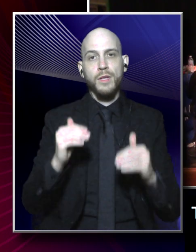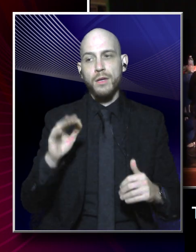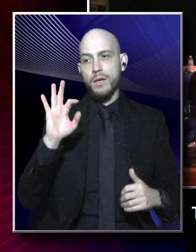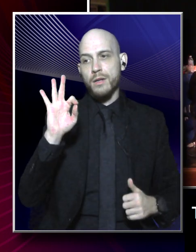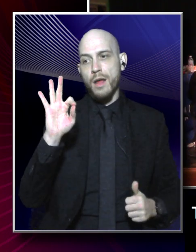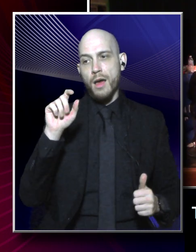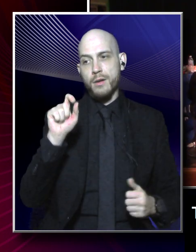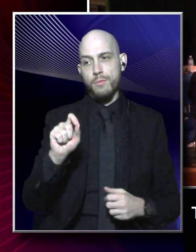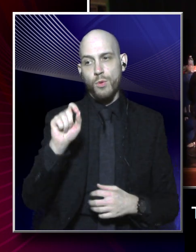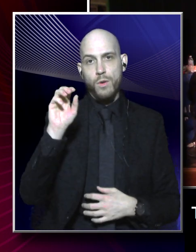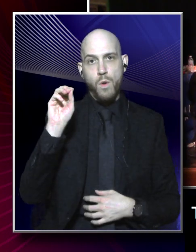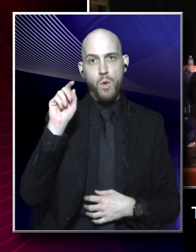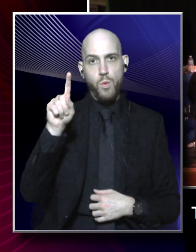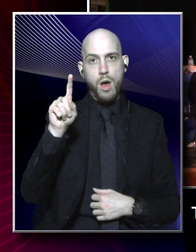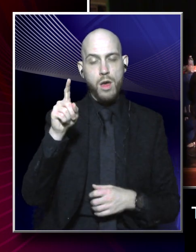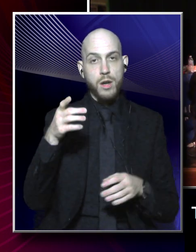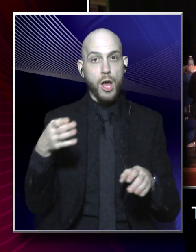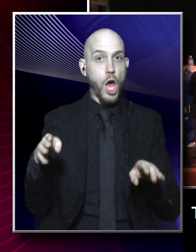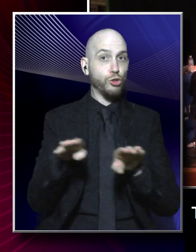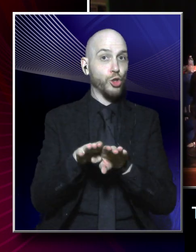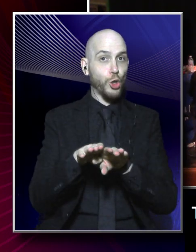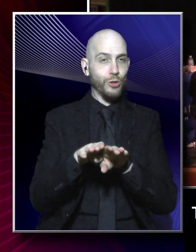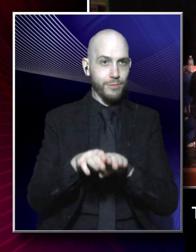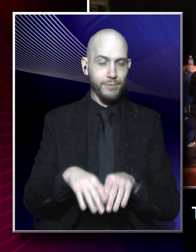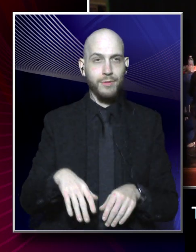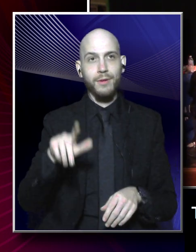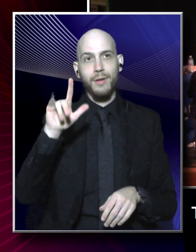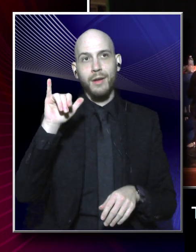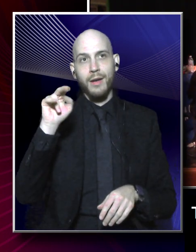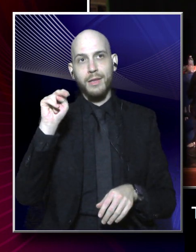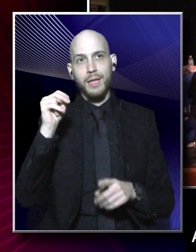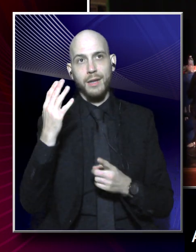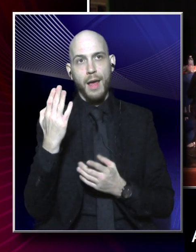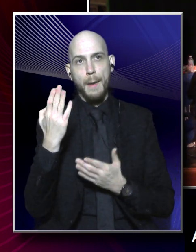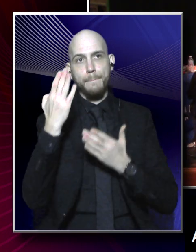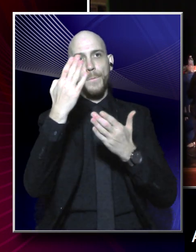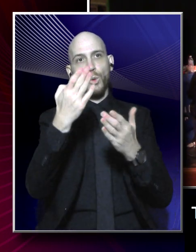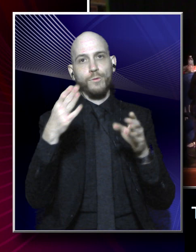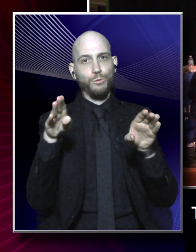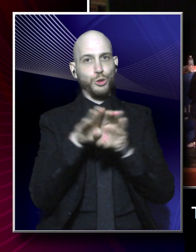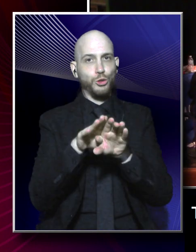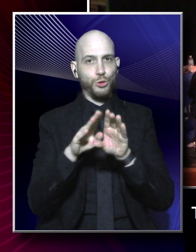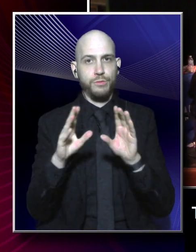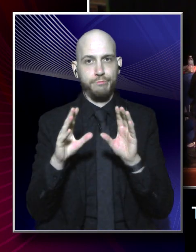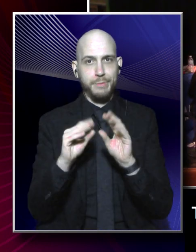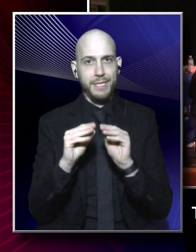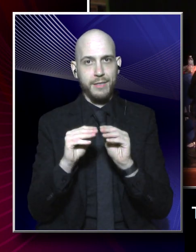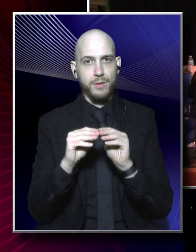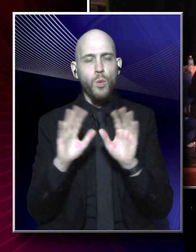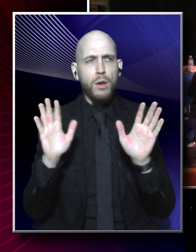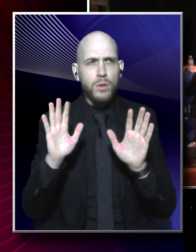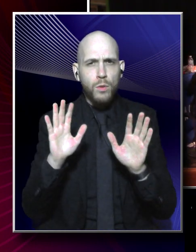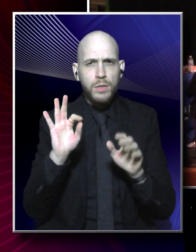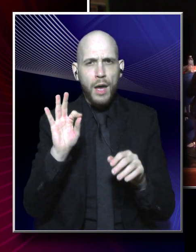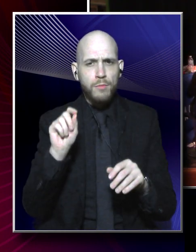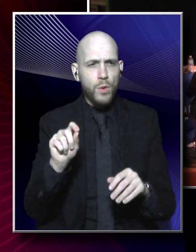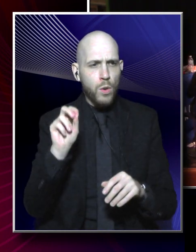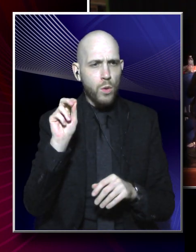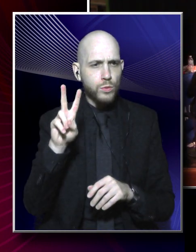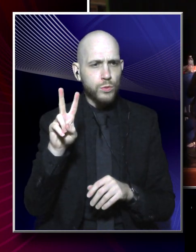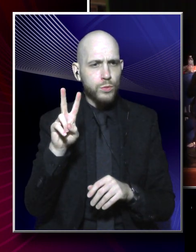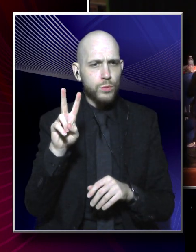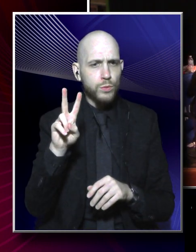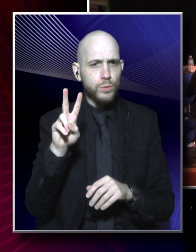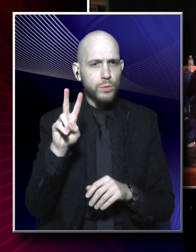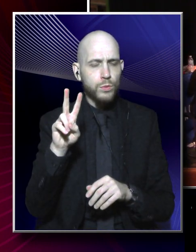9.01, adjournment. I move to adjourn this meeting. Oh, wait. Oh, I'm